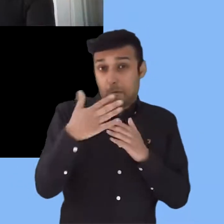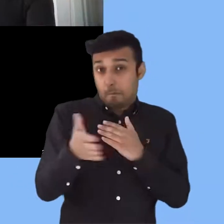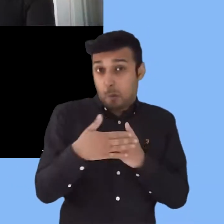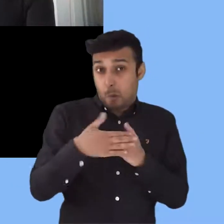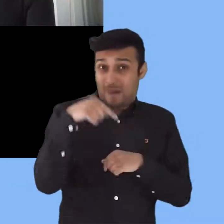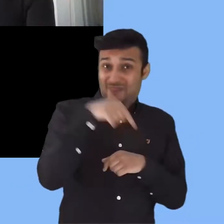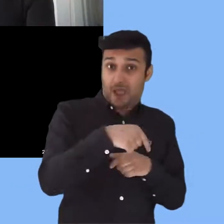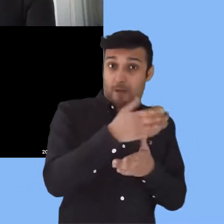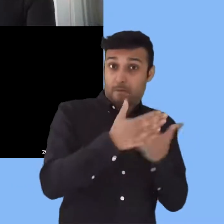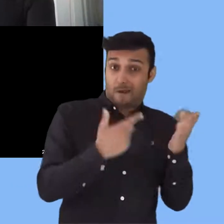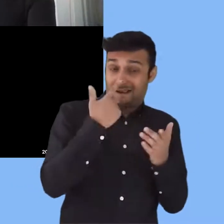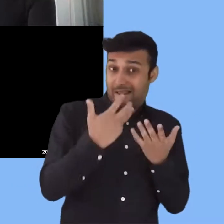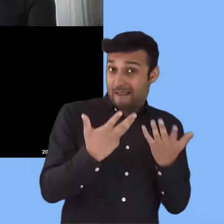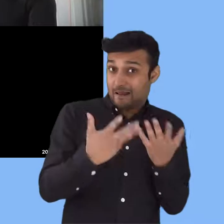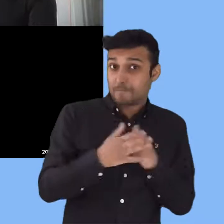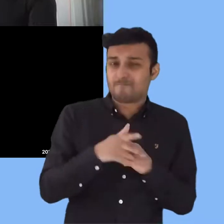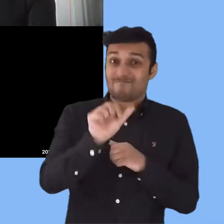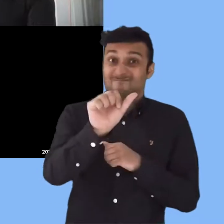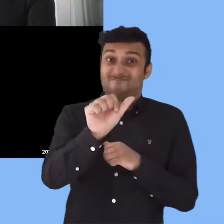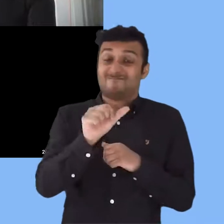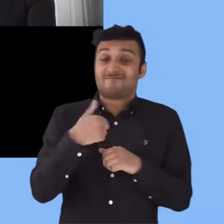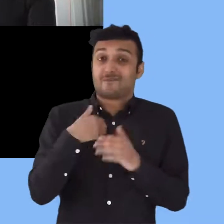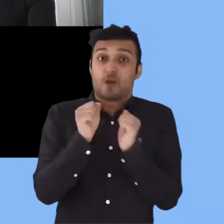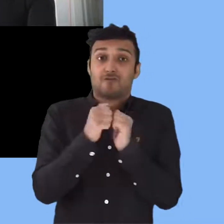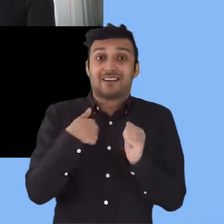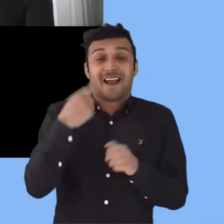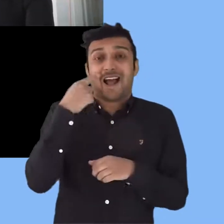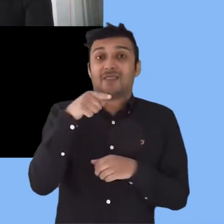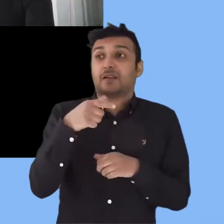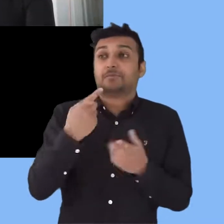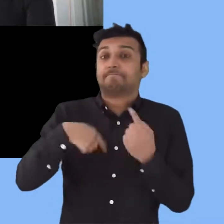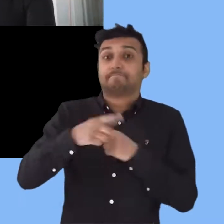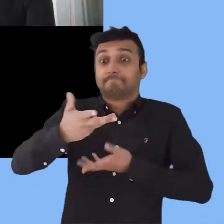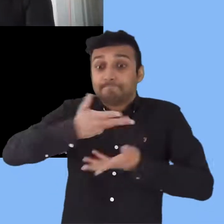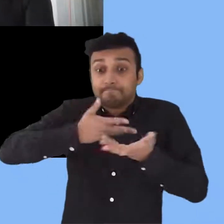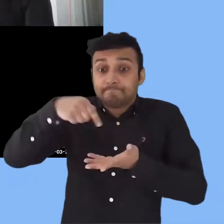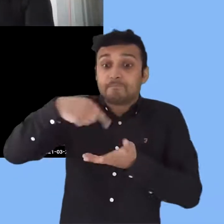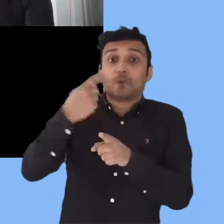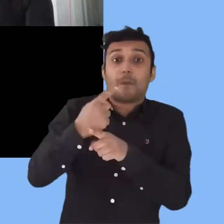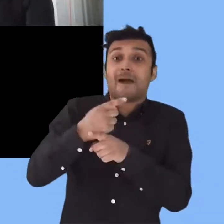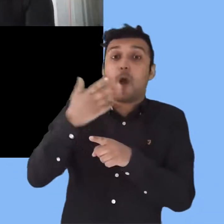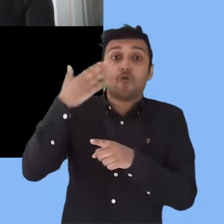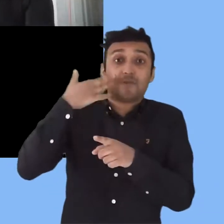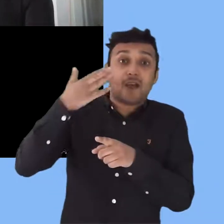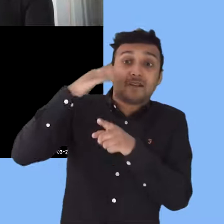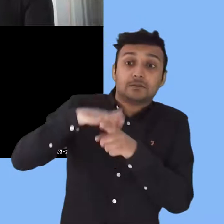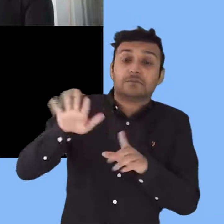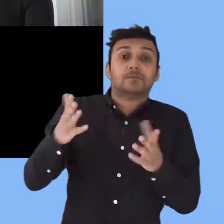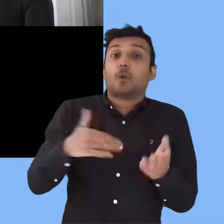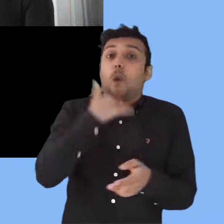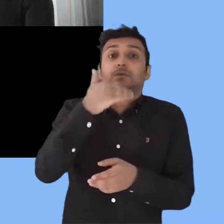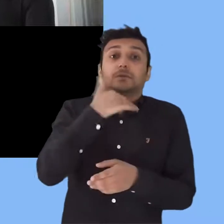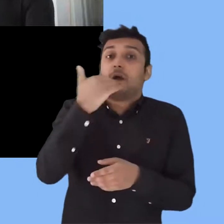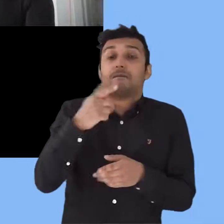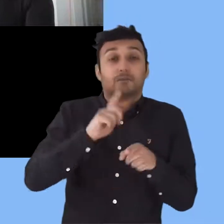kinds of conversations around race and racism and equalities broadly, we're just not having them enough on early years foundation level courses, as